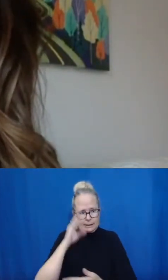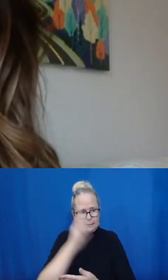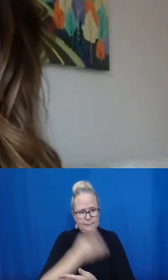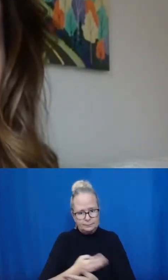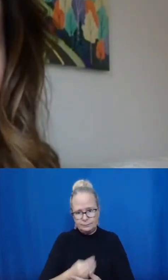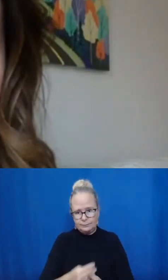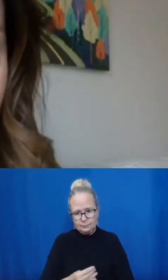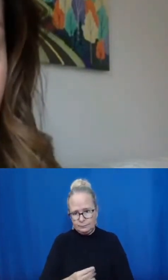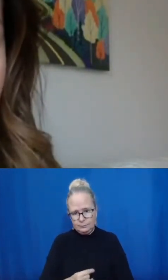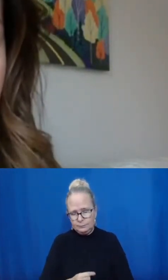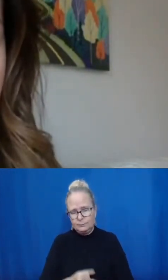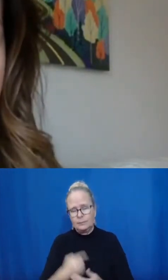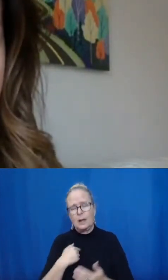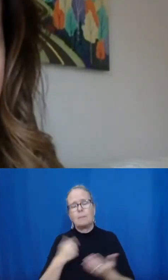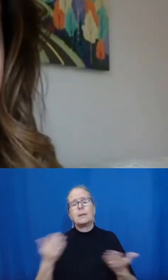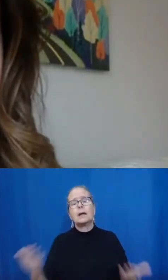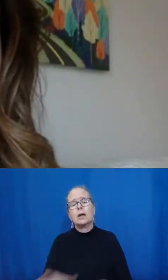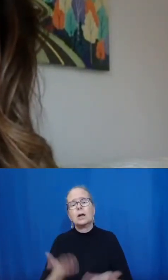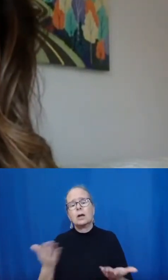working together as a community.